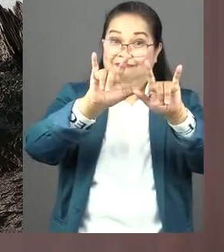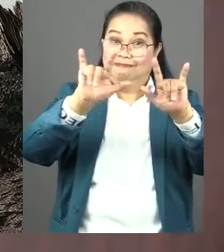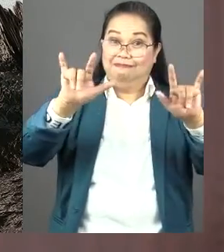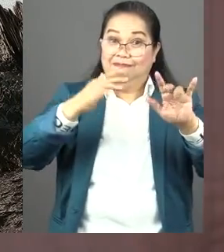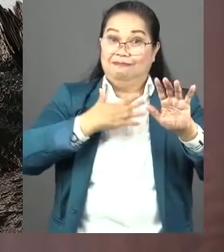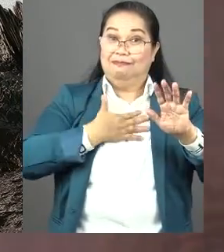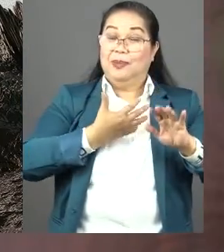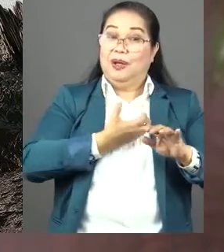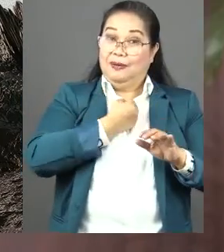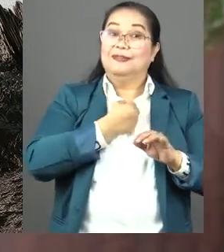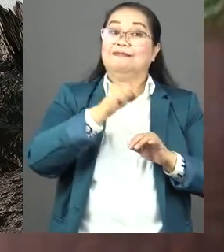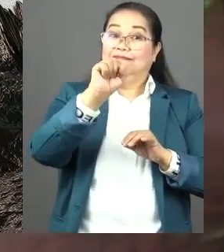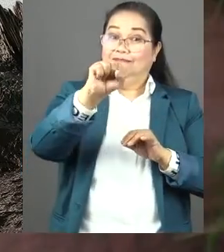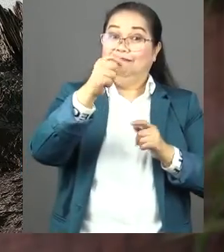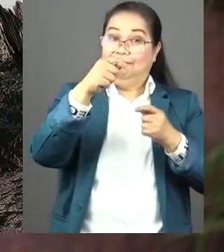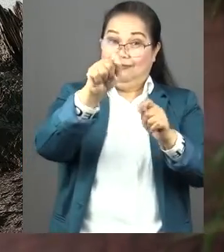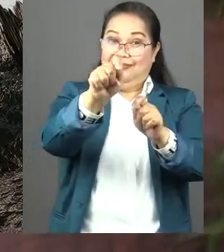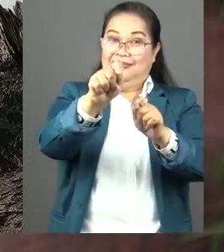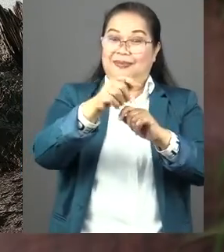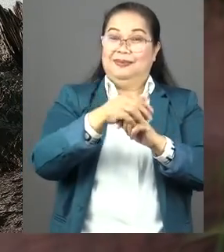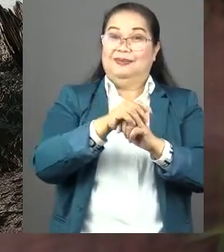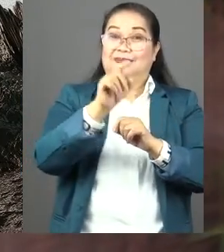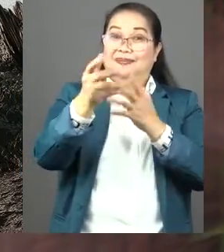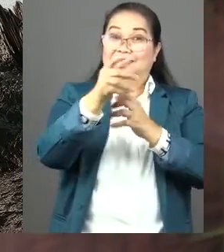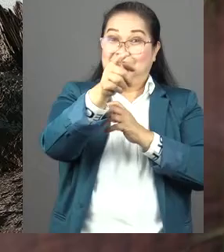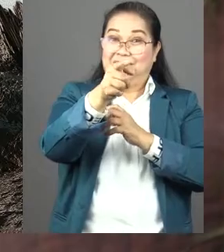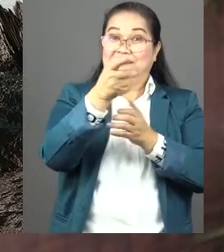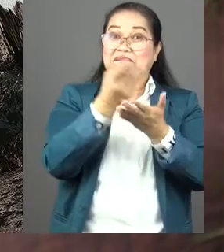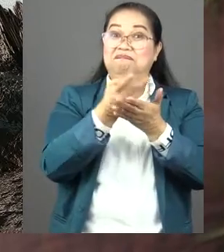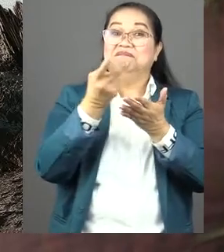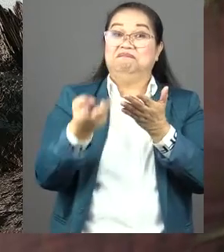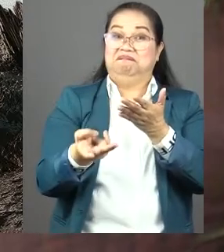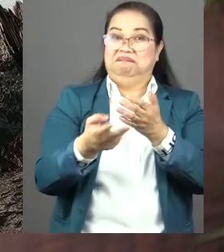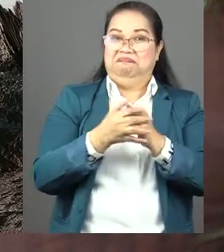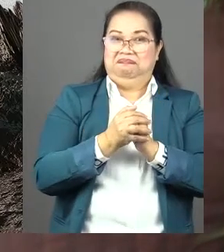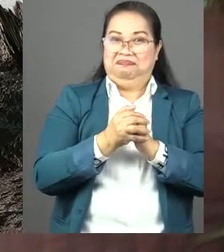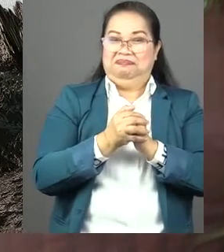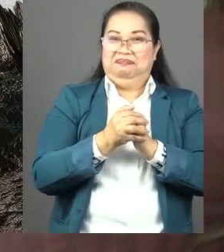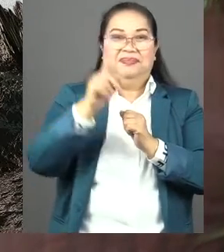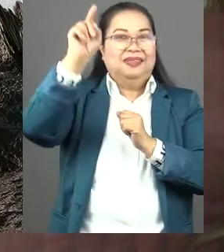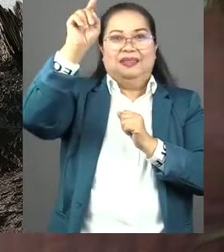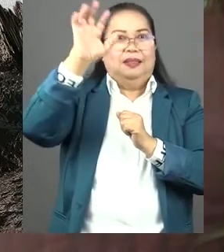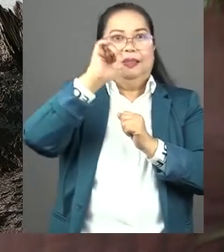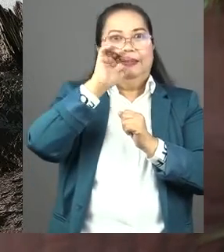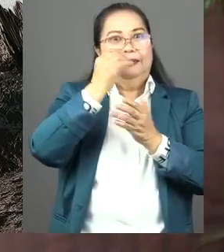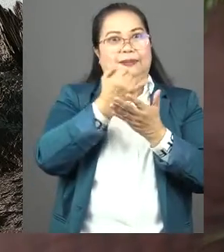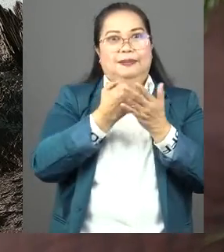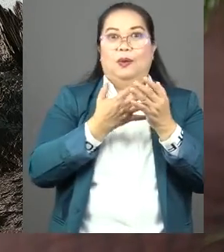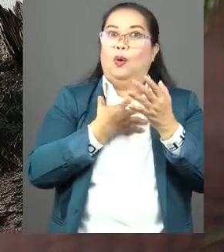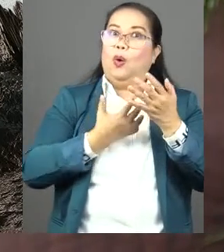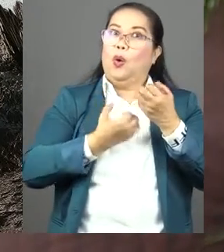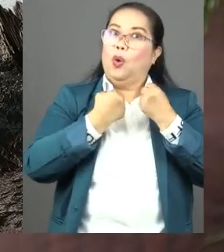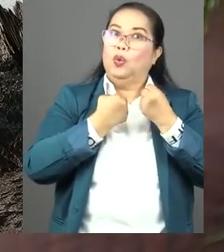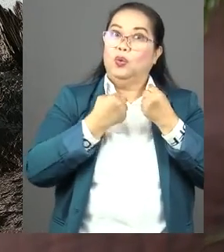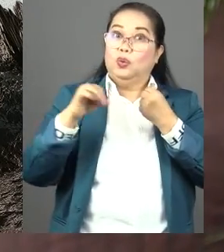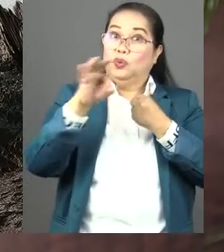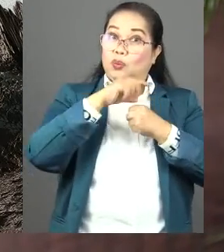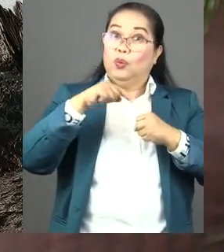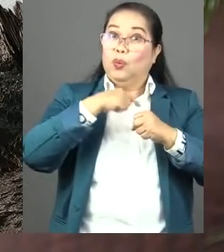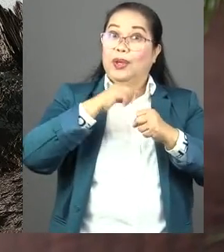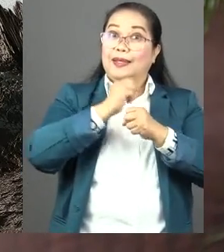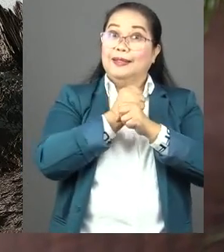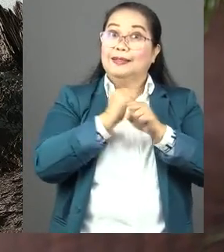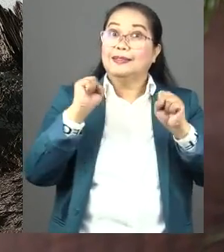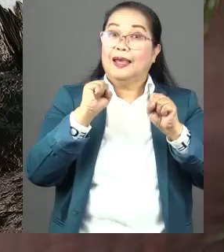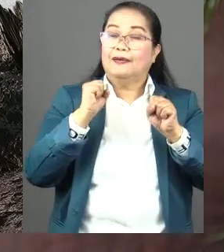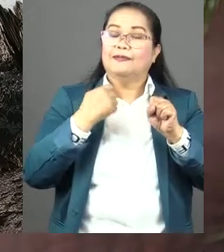strength? You can try. You'll probably fail. God did not design us to run on our own. Once we are saved,